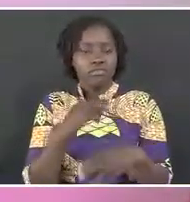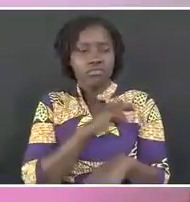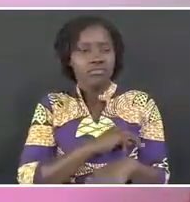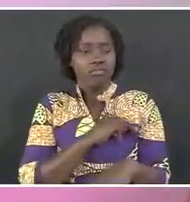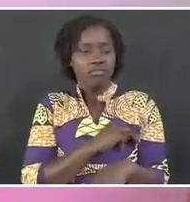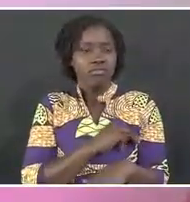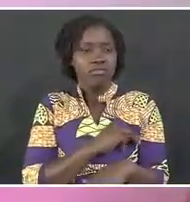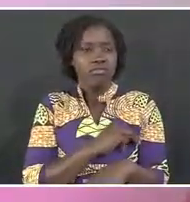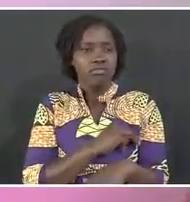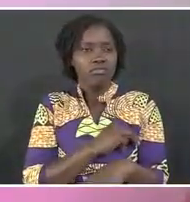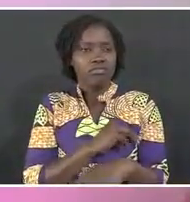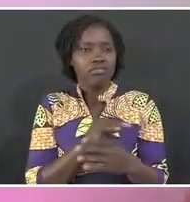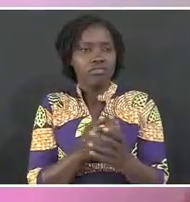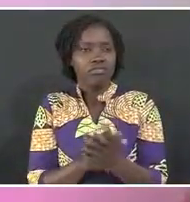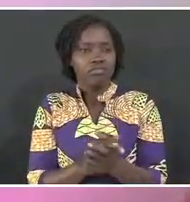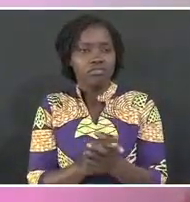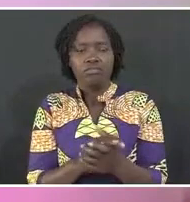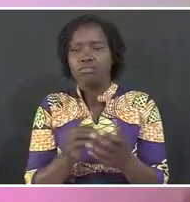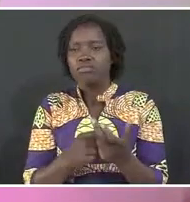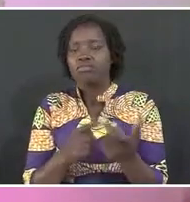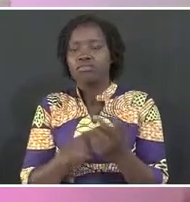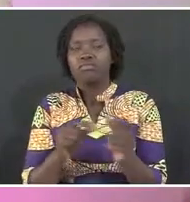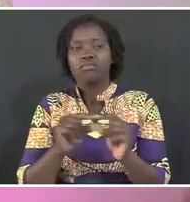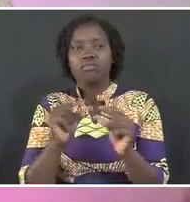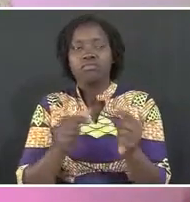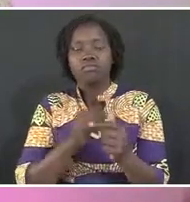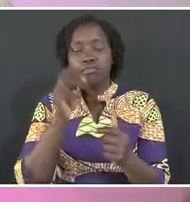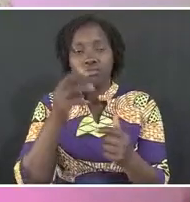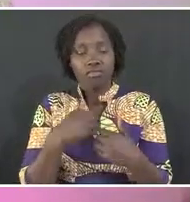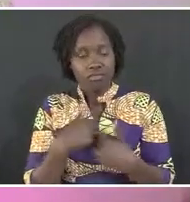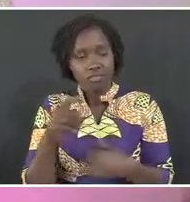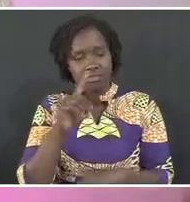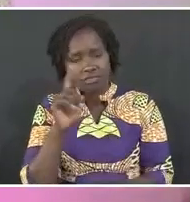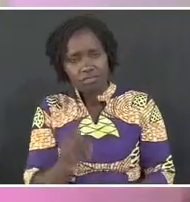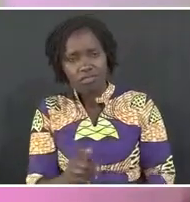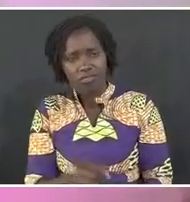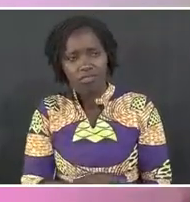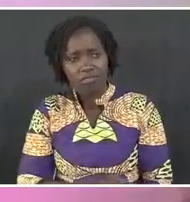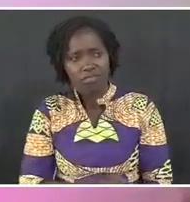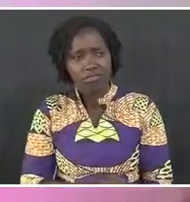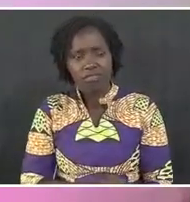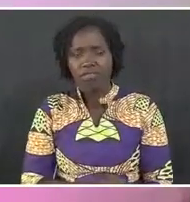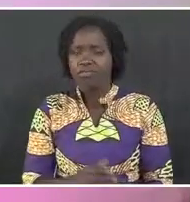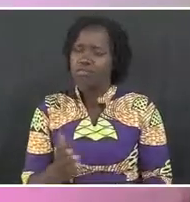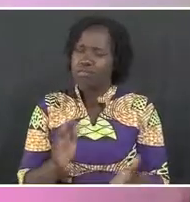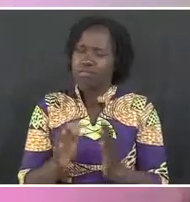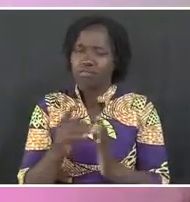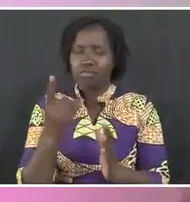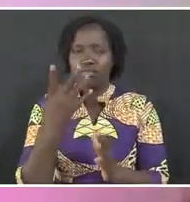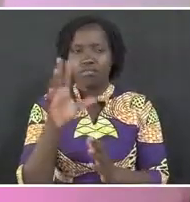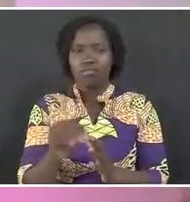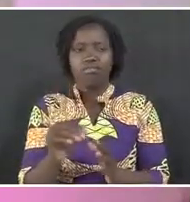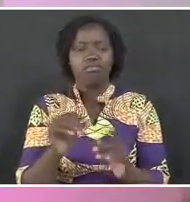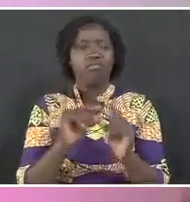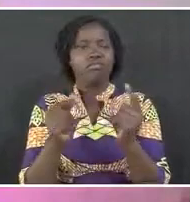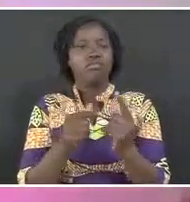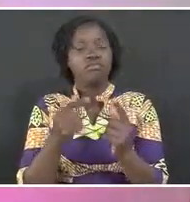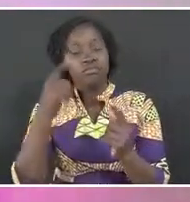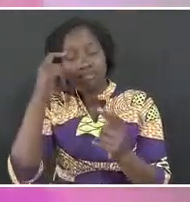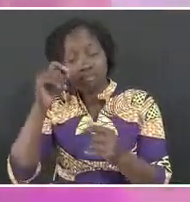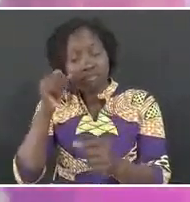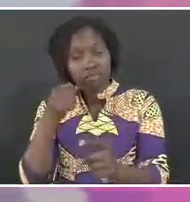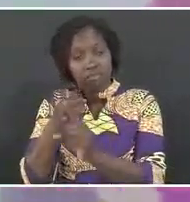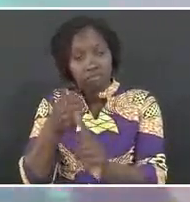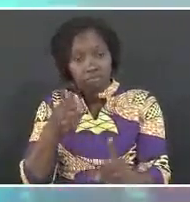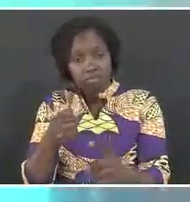mission. How many groups would that be? 150 groups. Imagine the impact